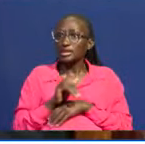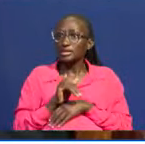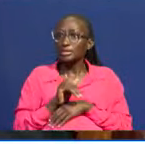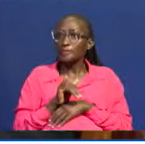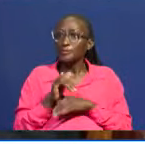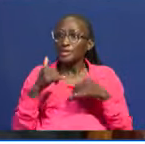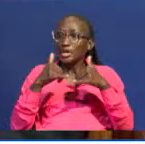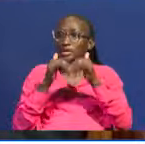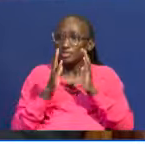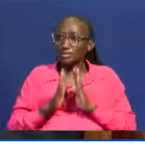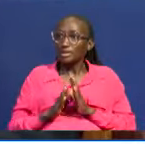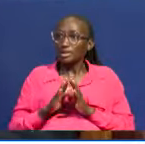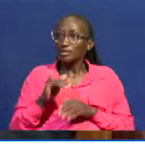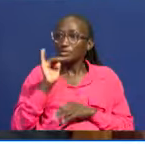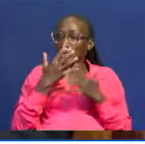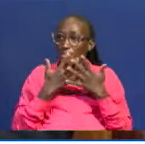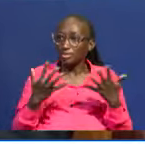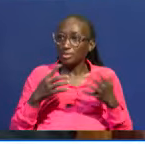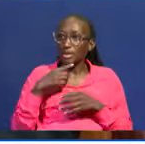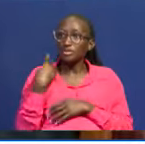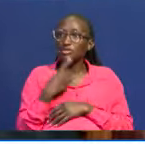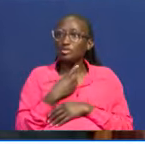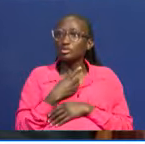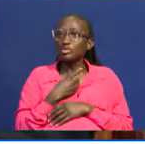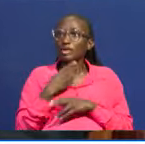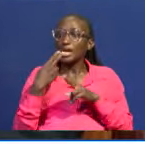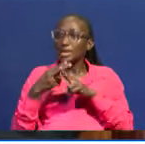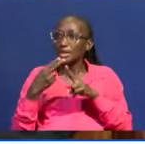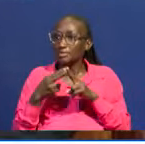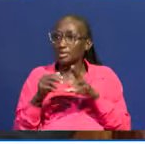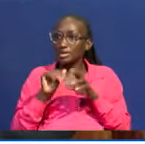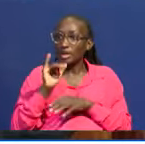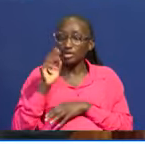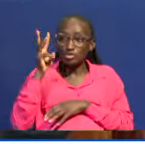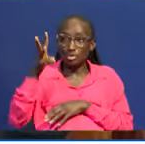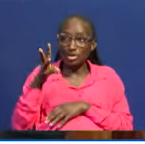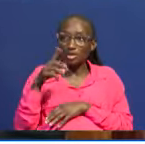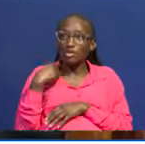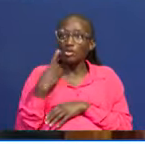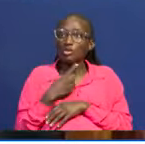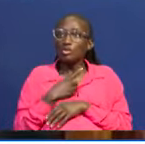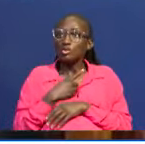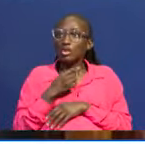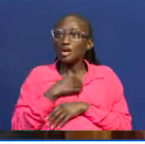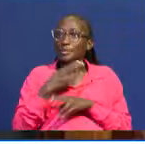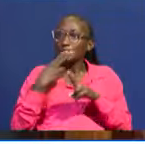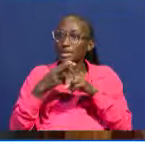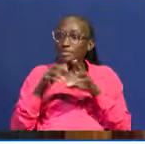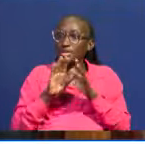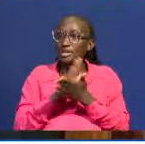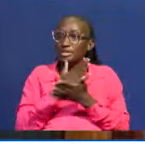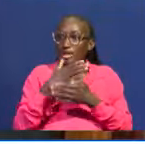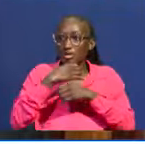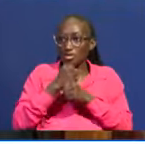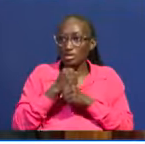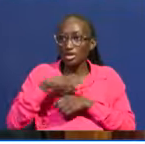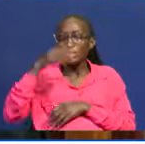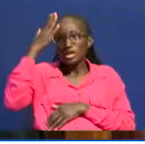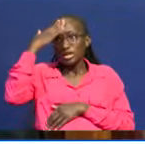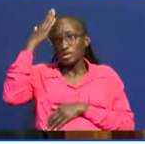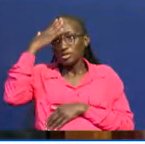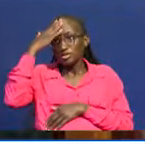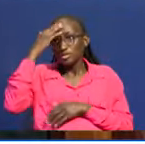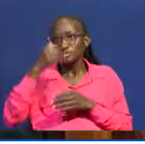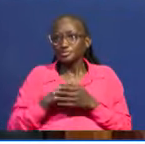the executors in the estate who are named in the will are the ones who would have been named in the shareholding. And we know all these